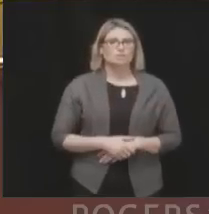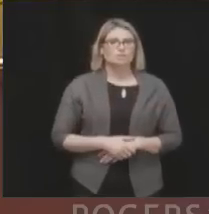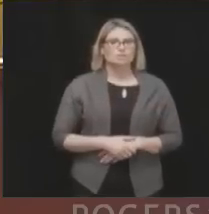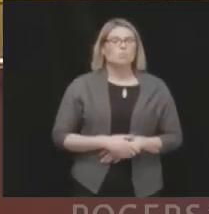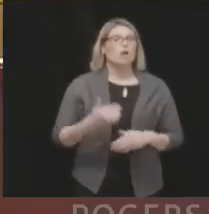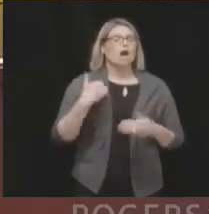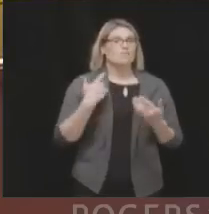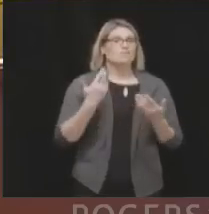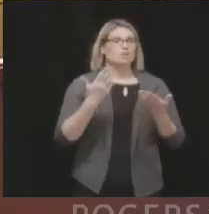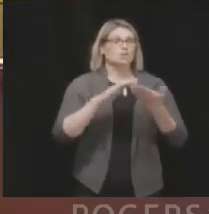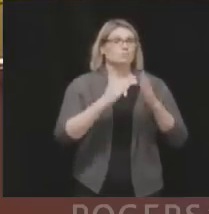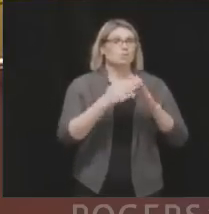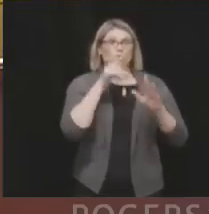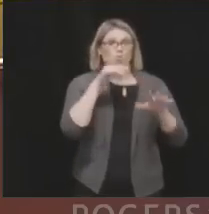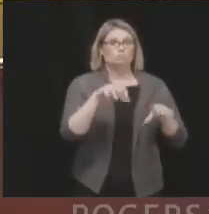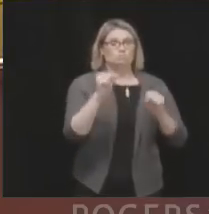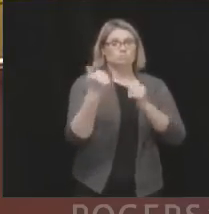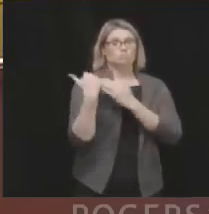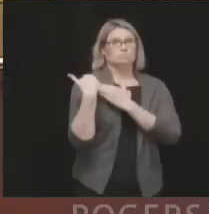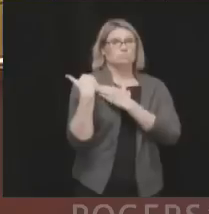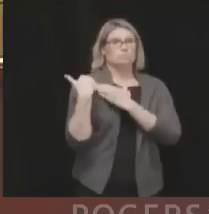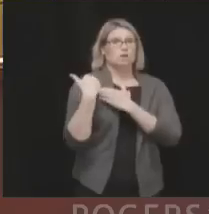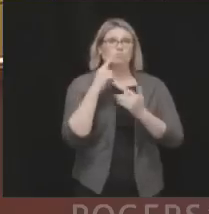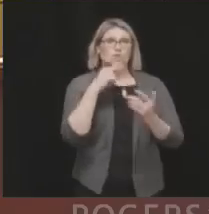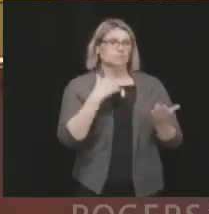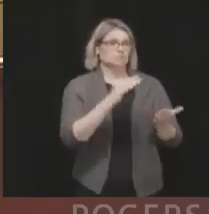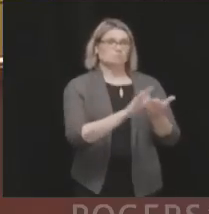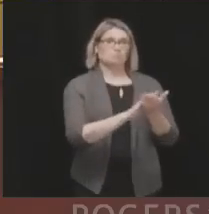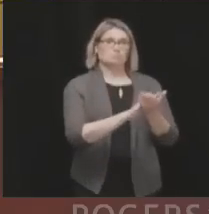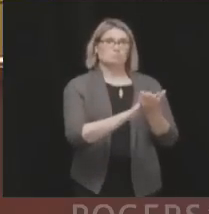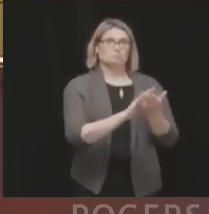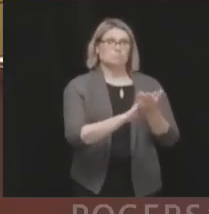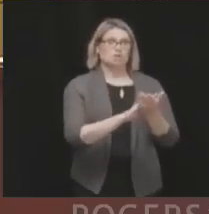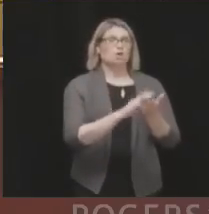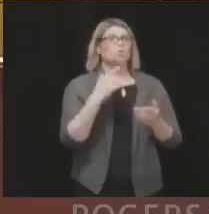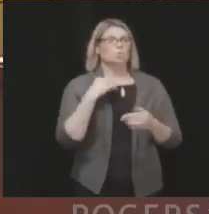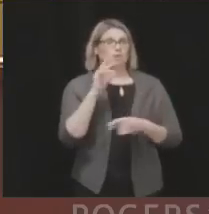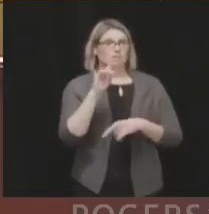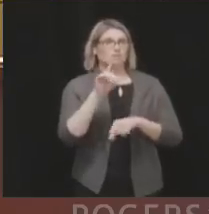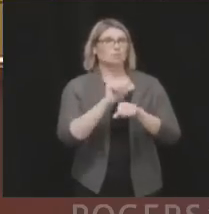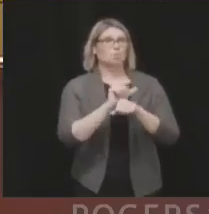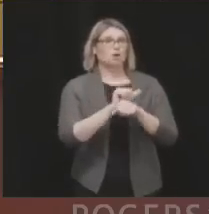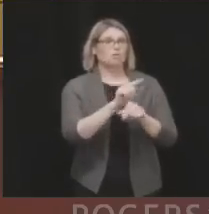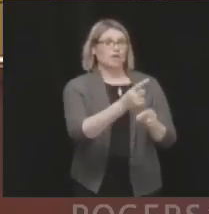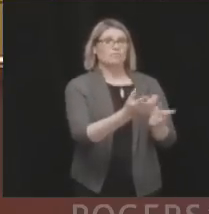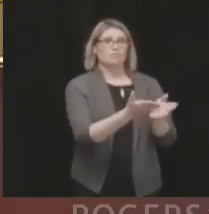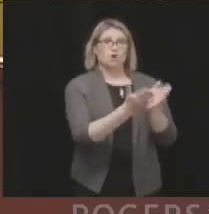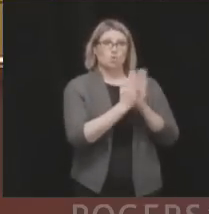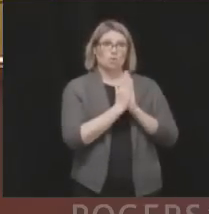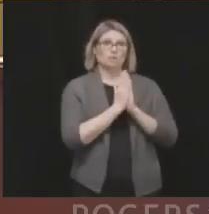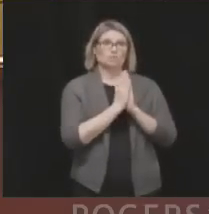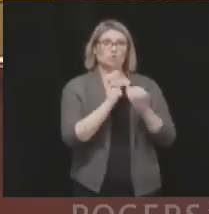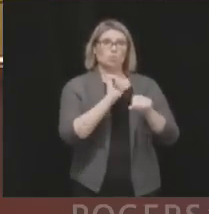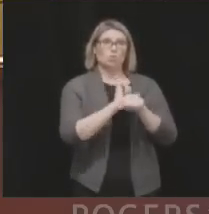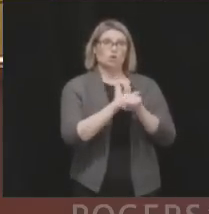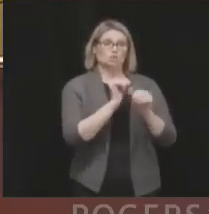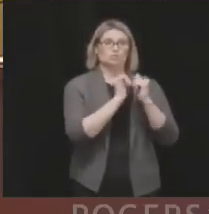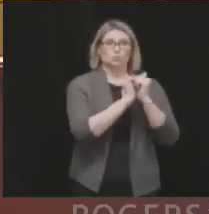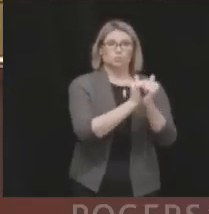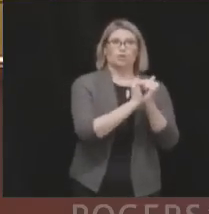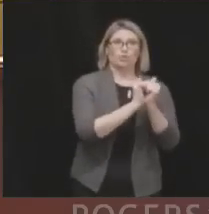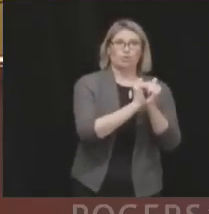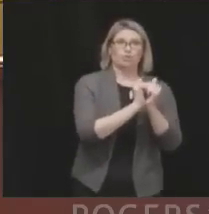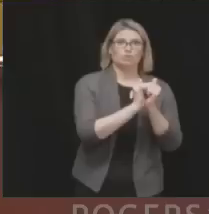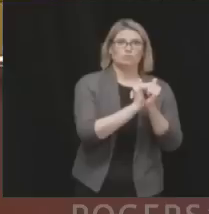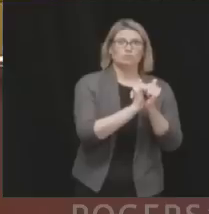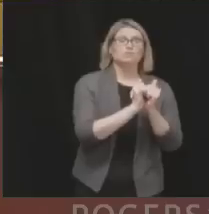took in their community as initiative, and we've seen others do that to protect their community. So We just supported that. We did not prescribe it.